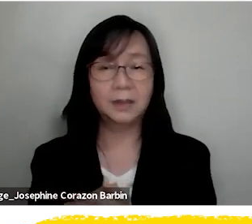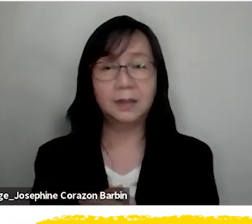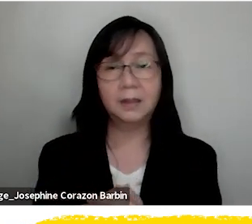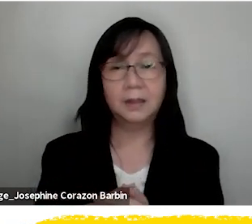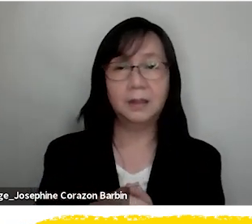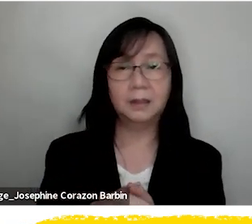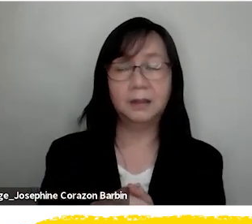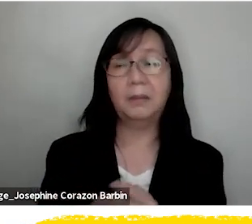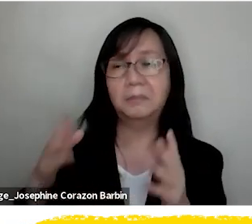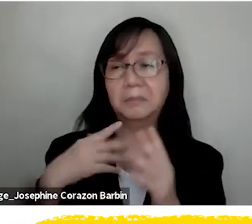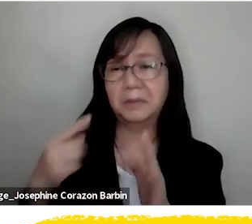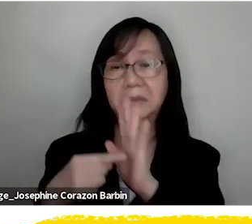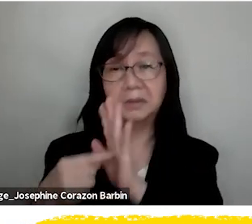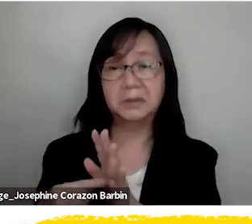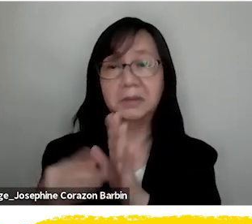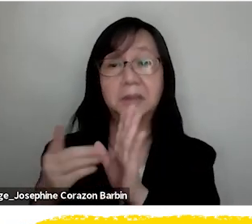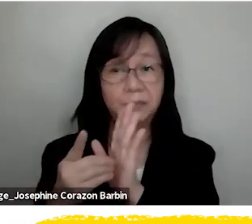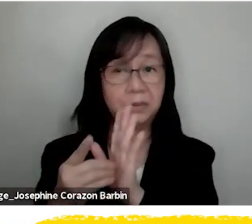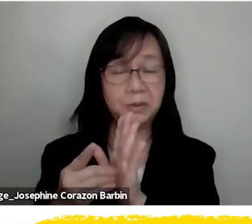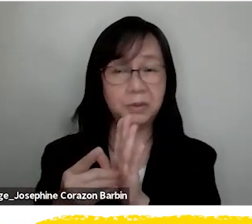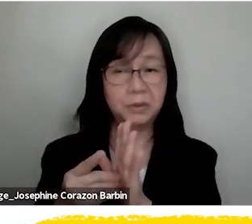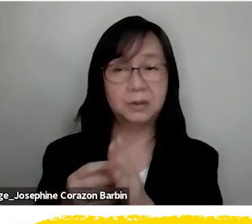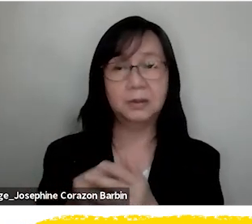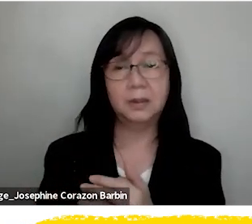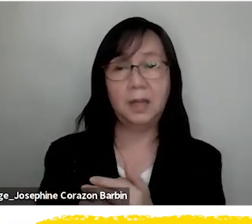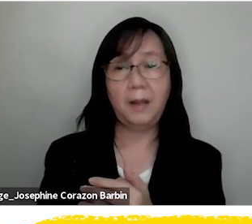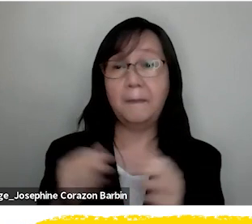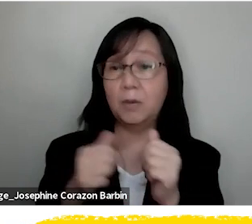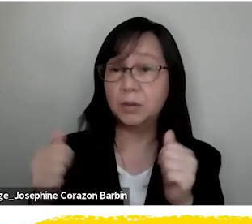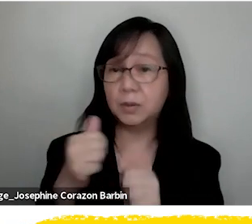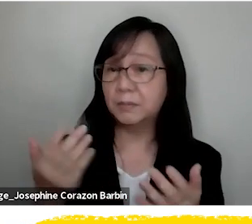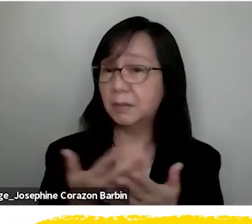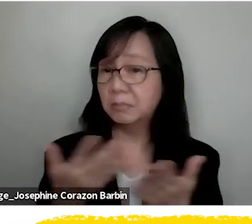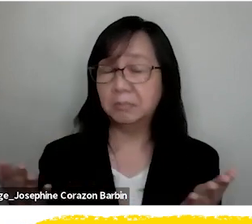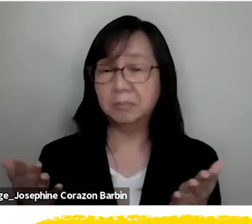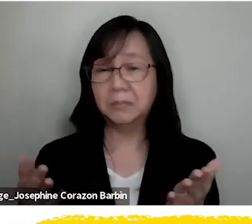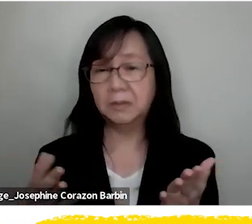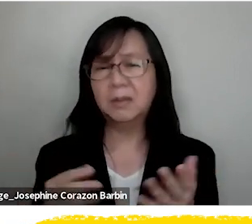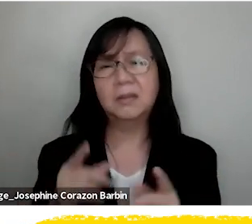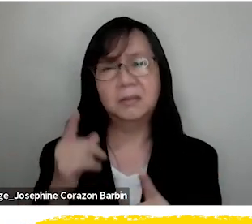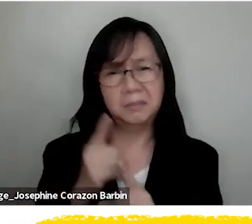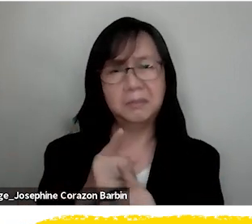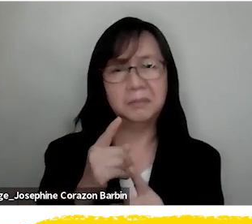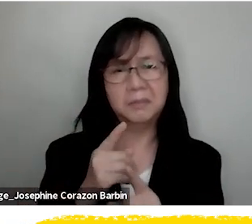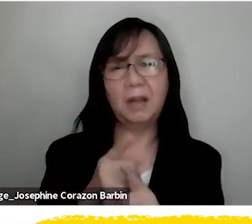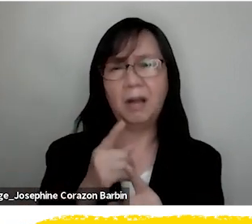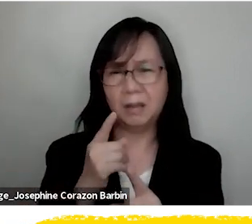this definition of human rights defenders, most of them were absolutely